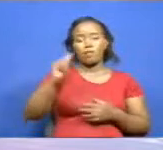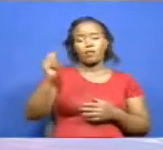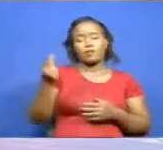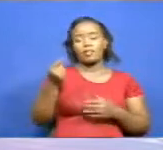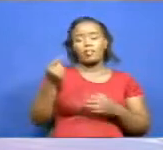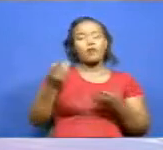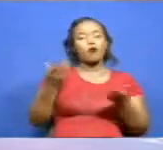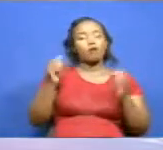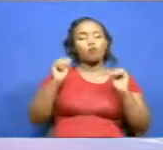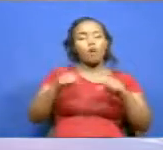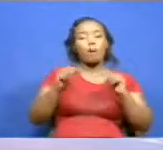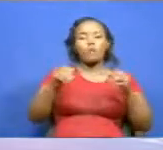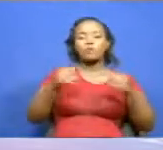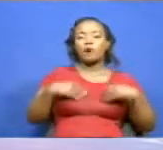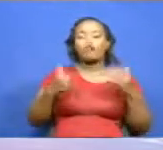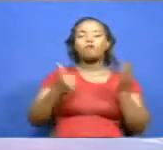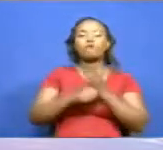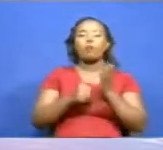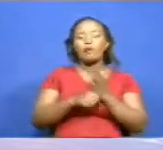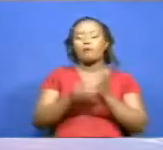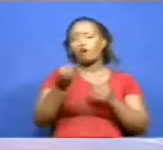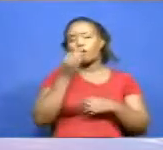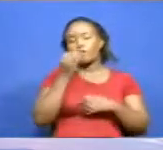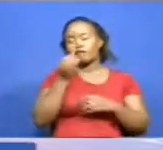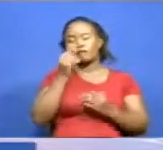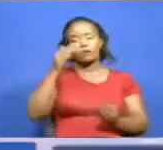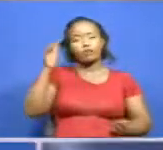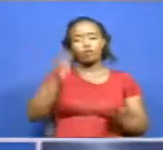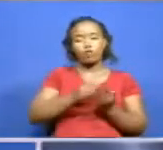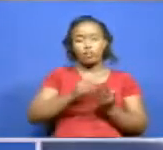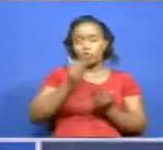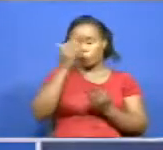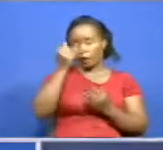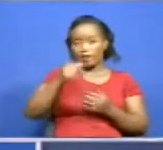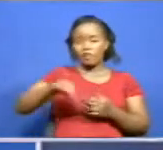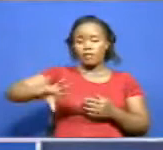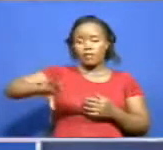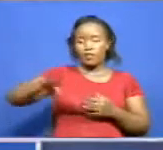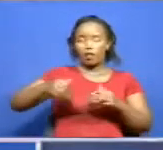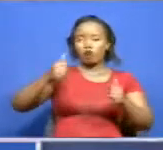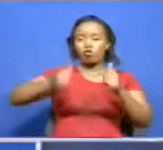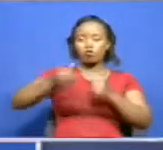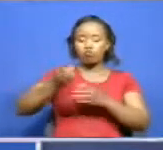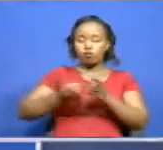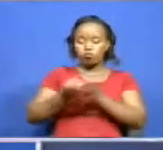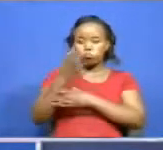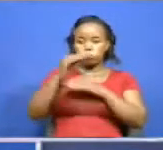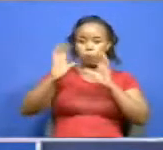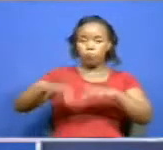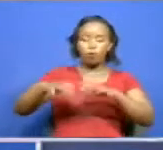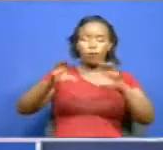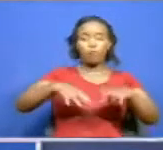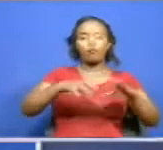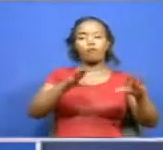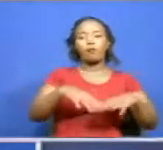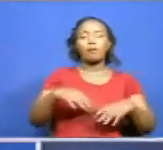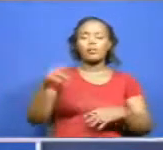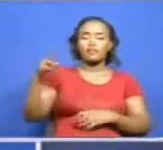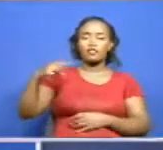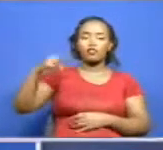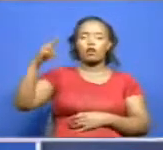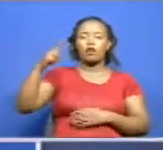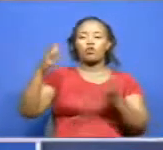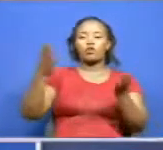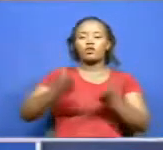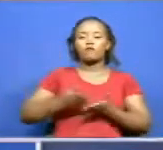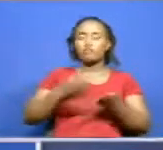food shortage, with key food basket counties are facing low production and insufficient rainfall. Farmers in North Rift have